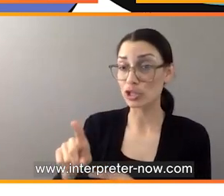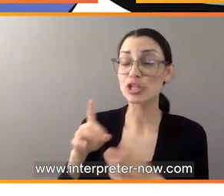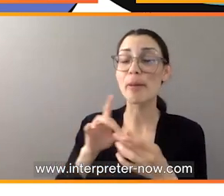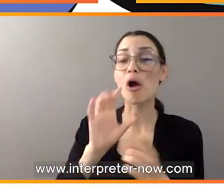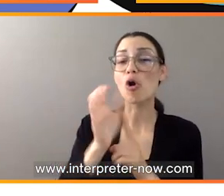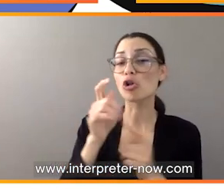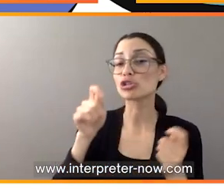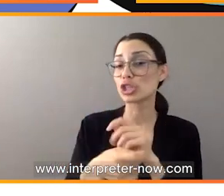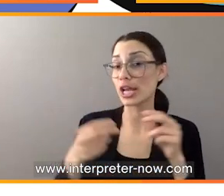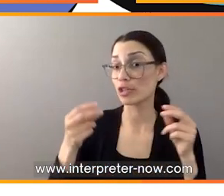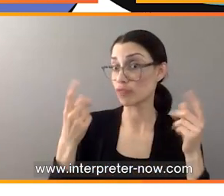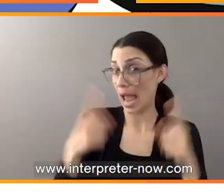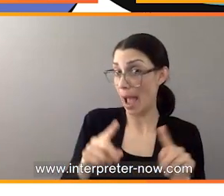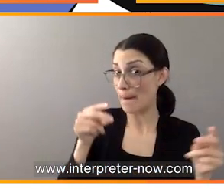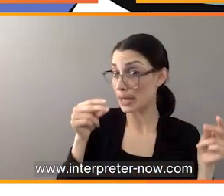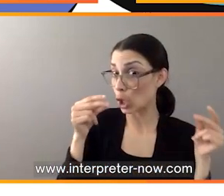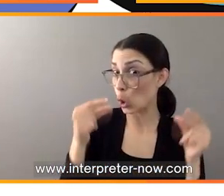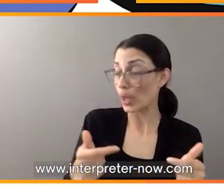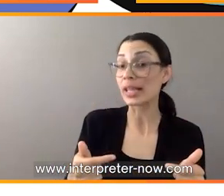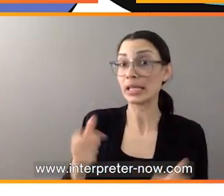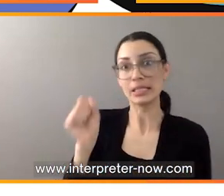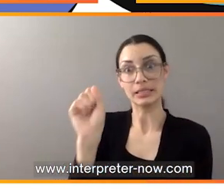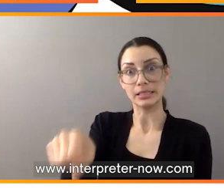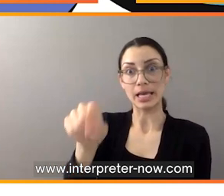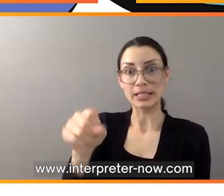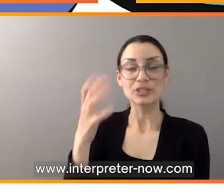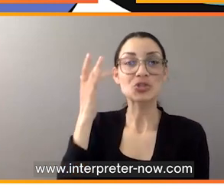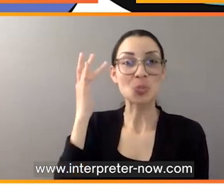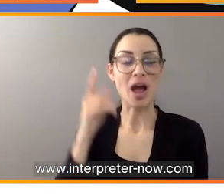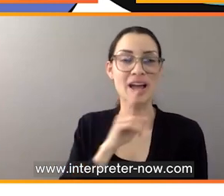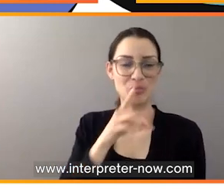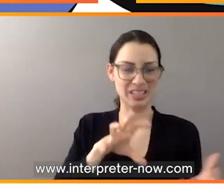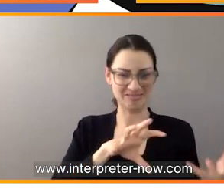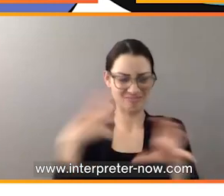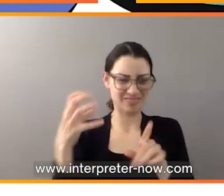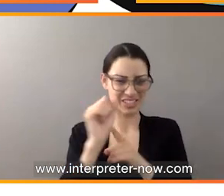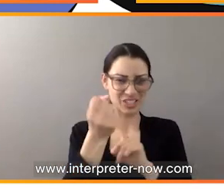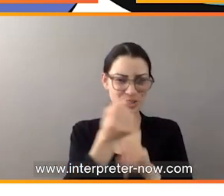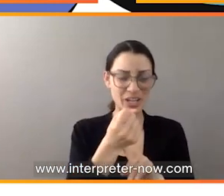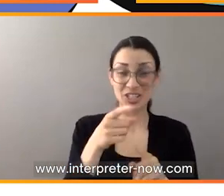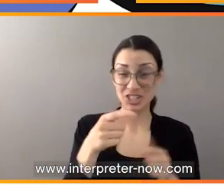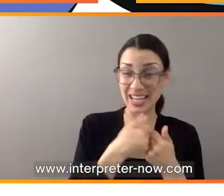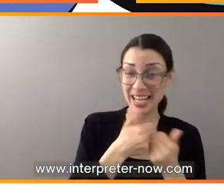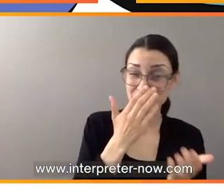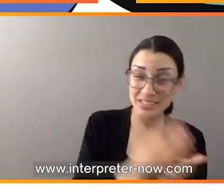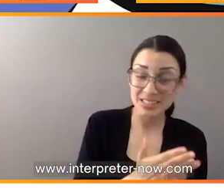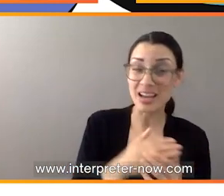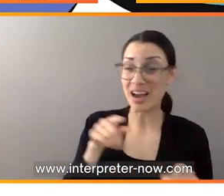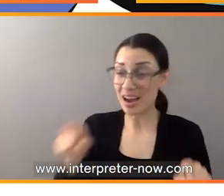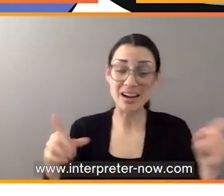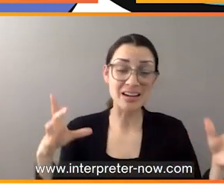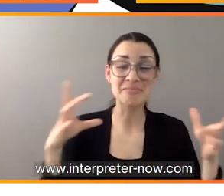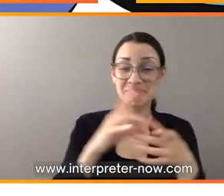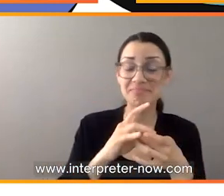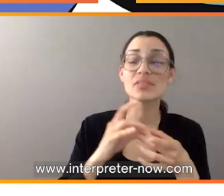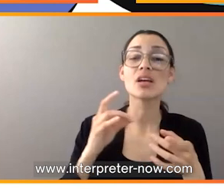so back to your question of, did culture change happen pretty quickly? We had to, because these were disruptive events, you